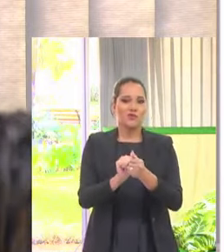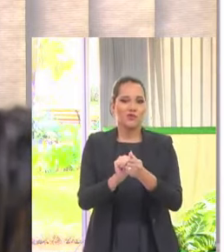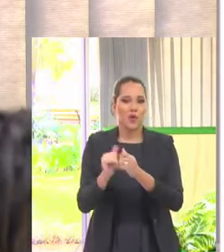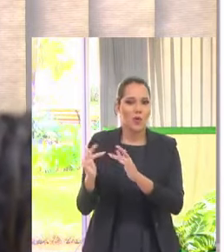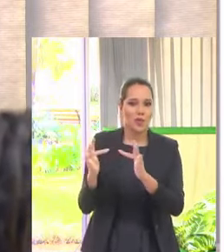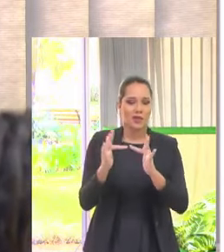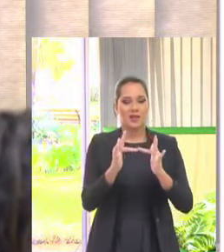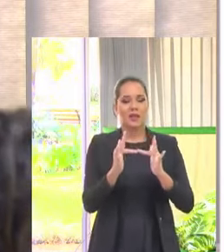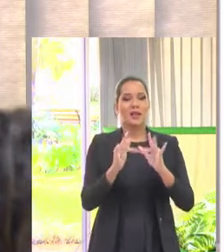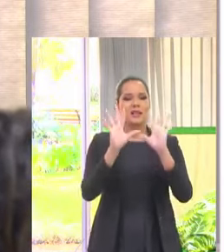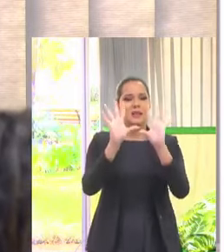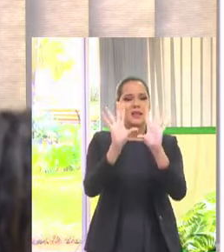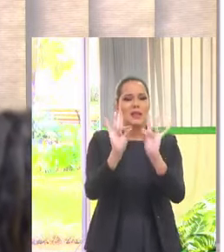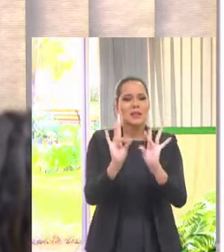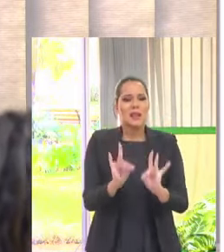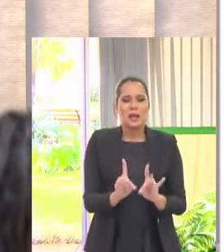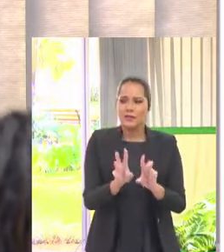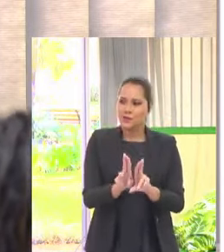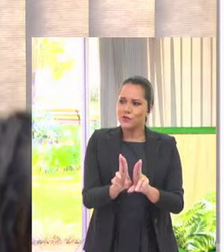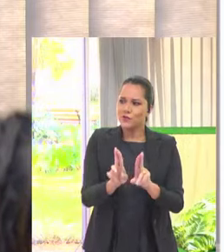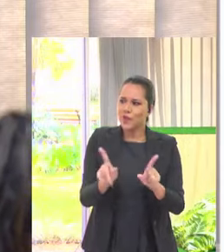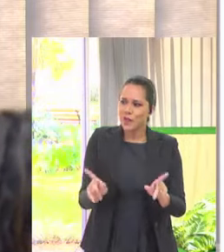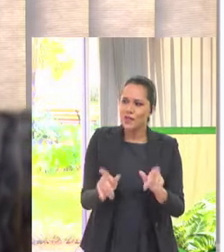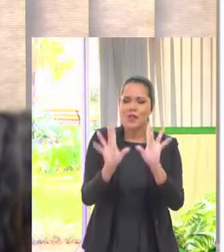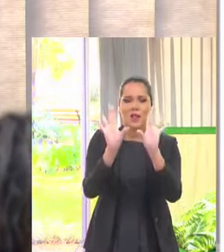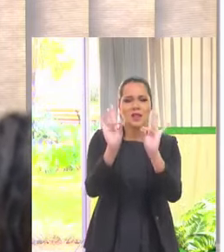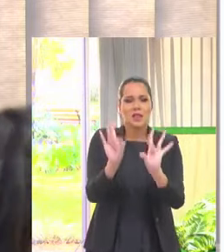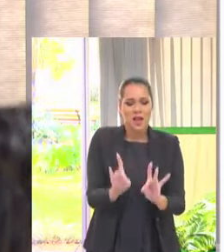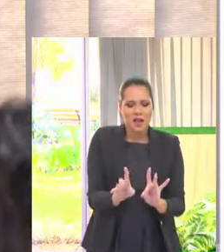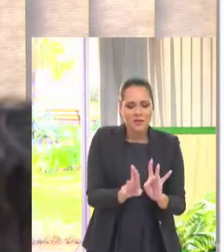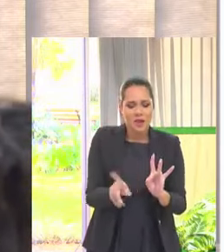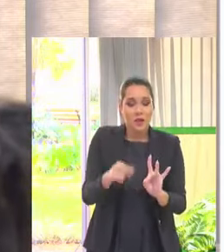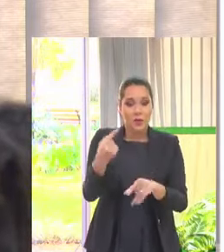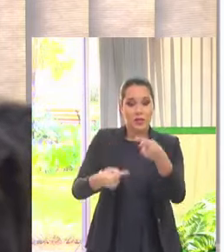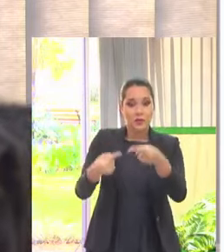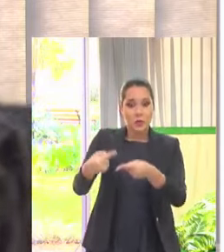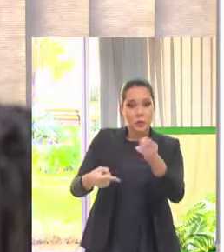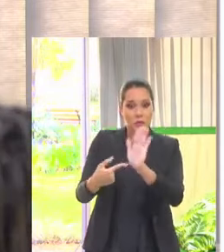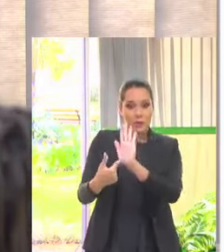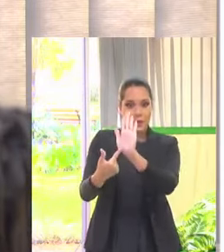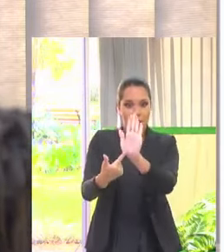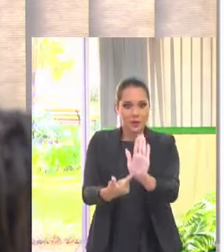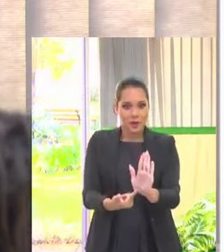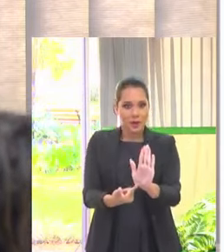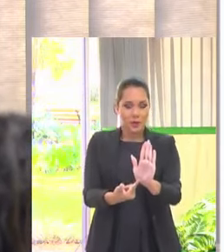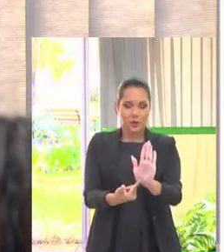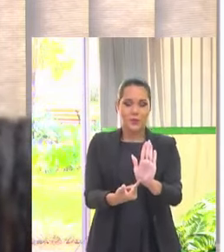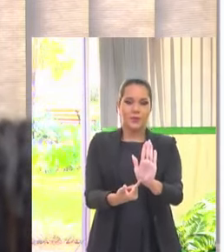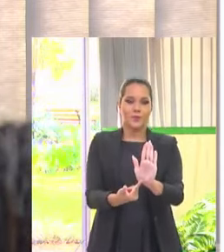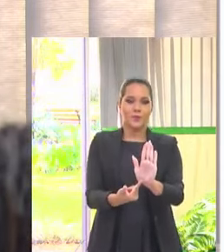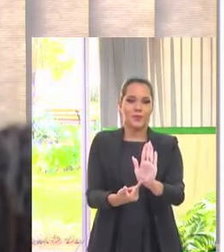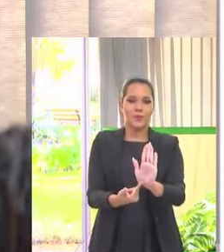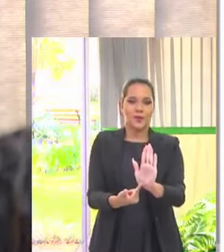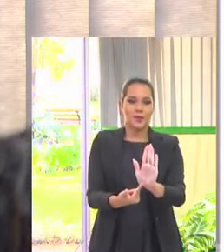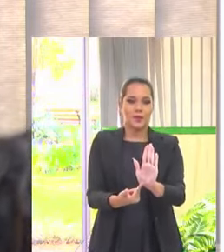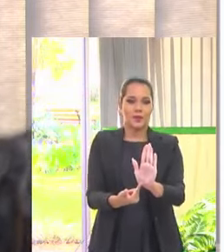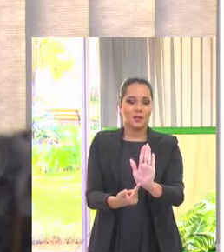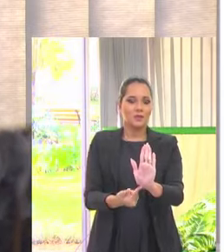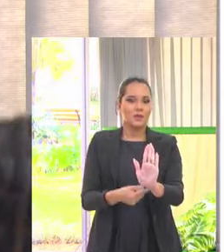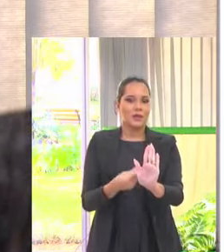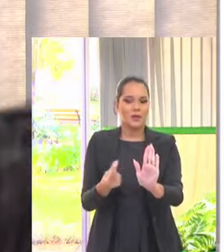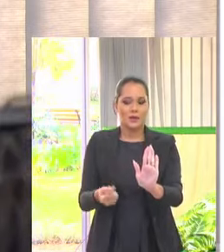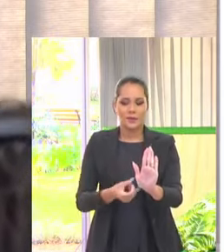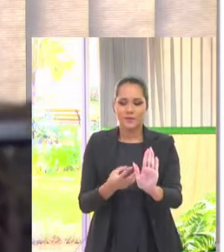different details. When you were discussing and presenting the broader India strategy